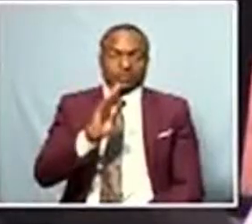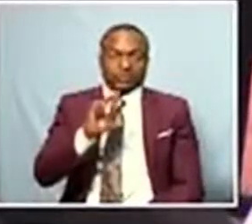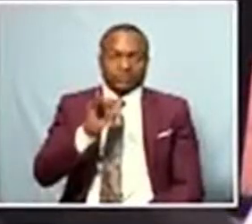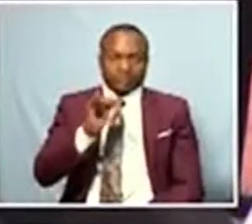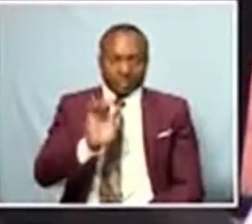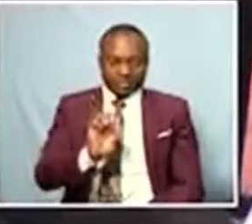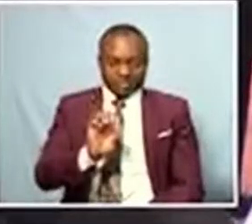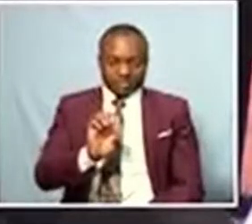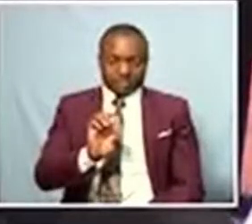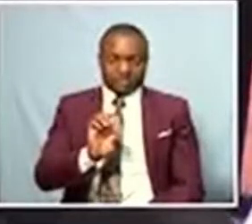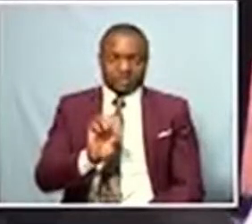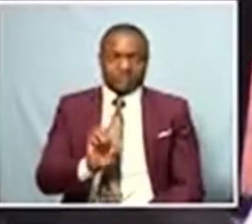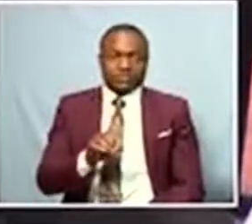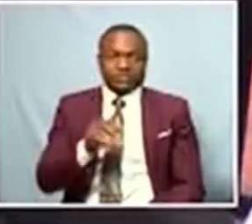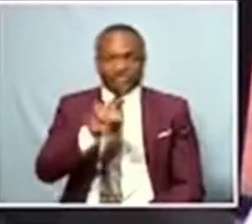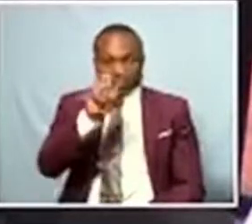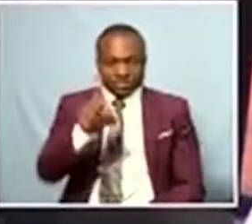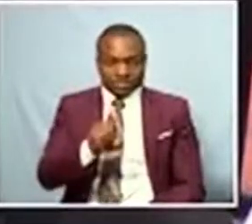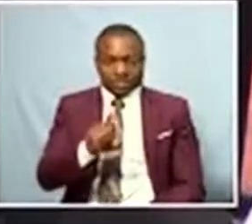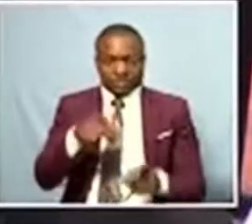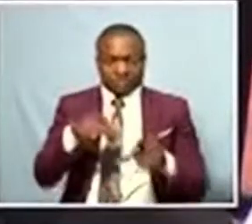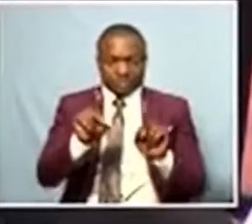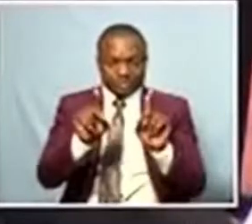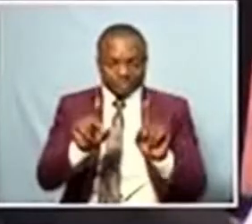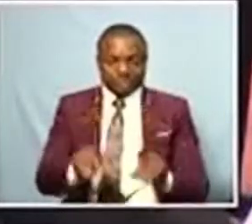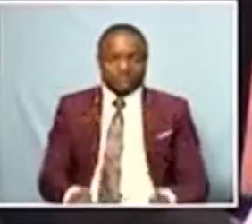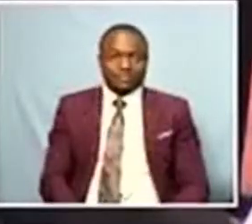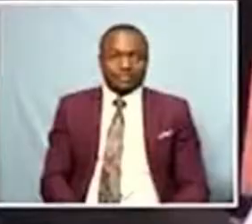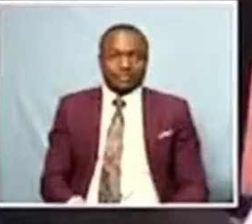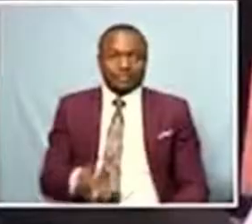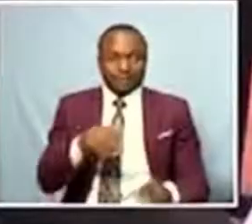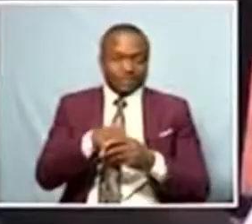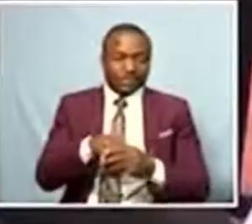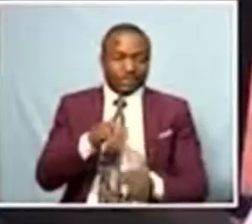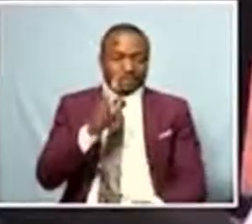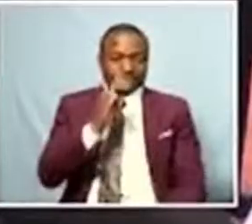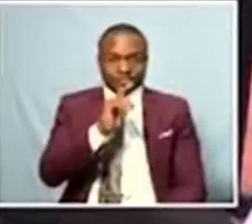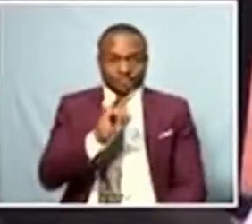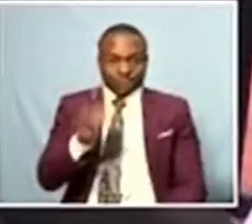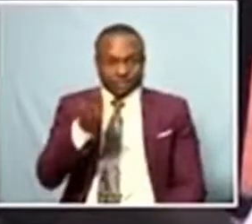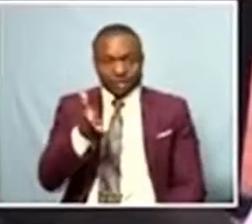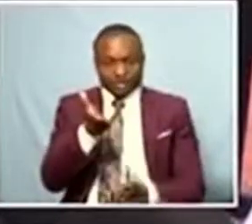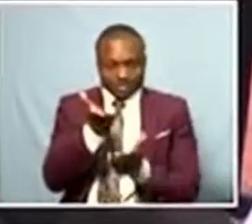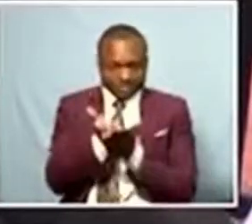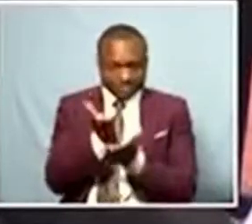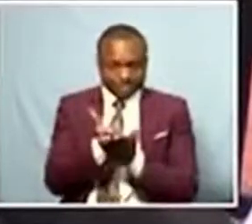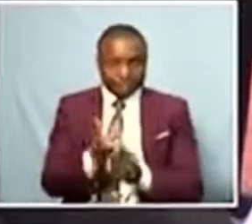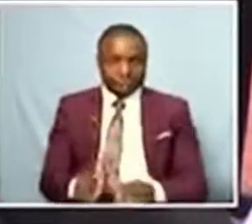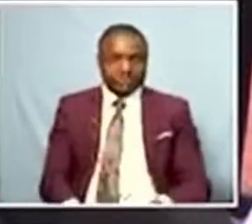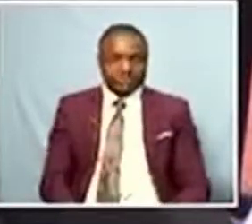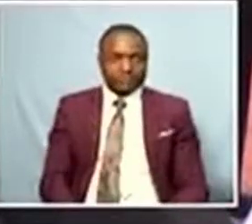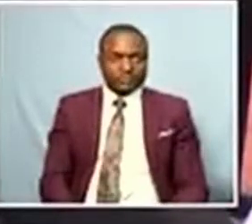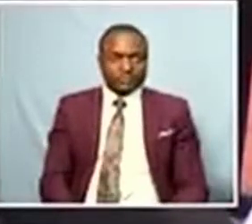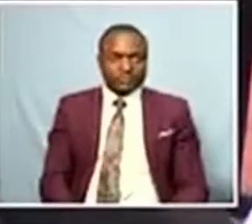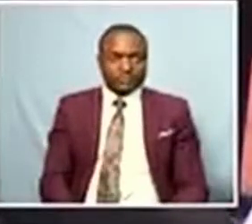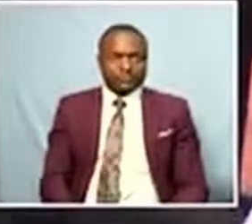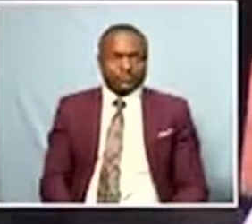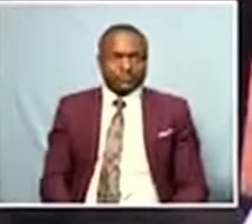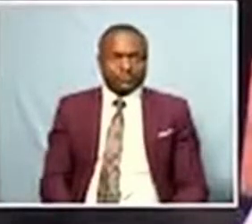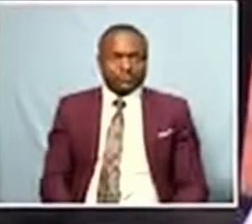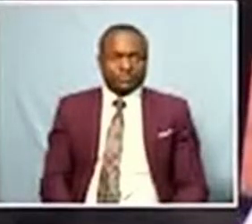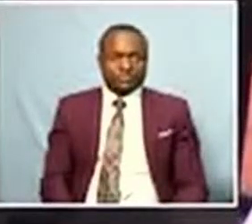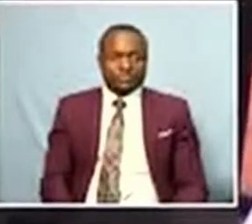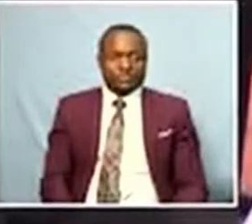the permit, residence the permits. In the bill, there is a proposal for